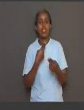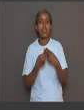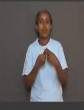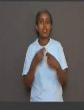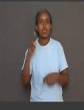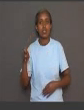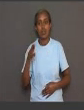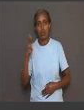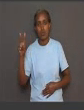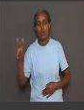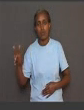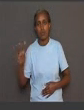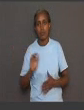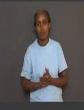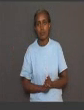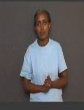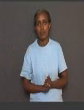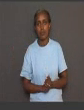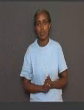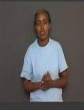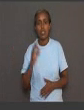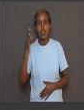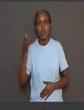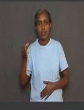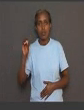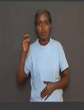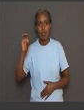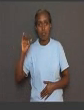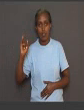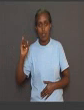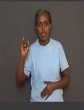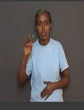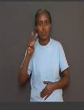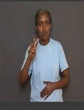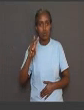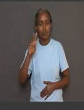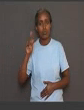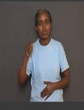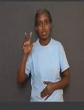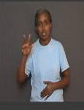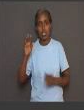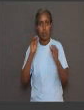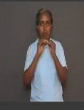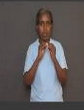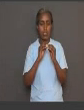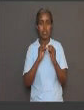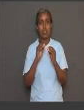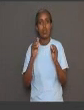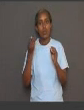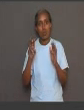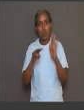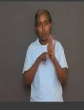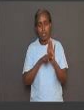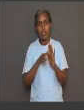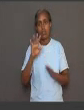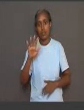root of 2. The foci are at 2, 3 plus or minus